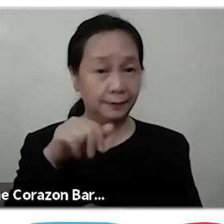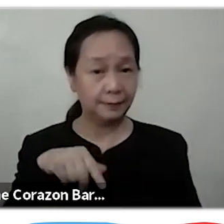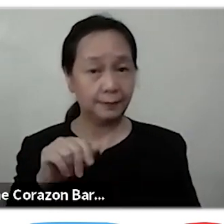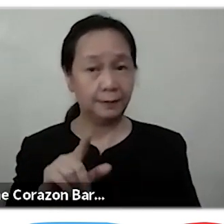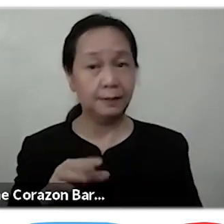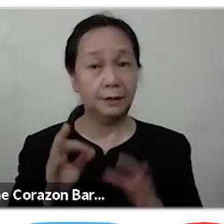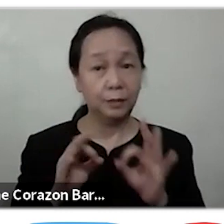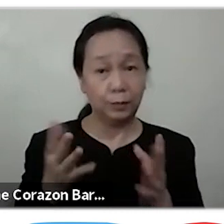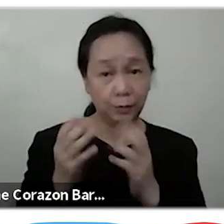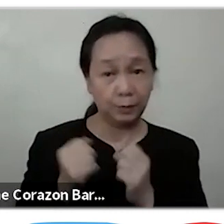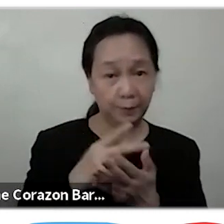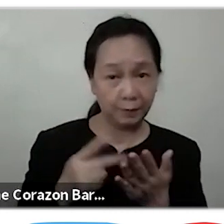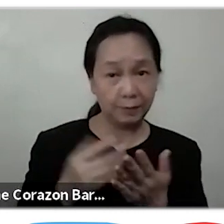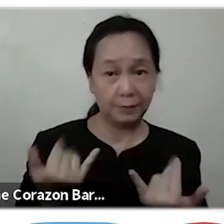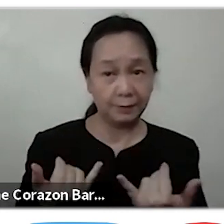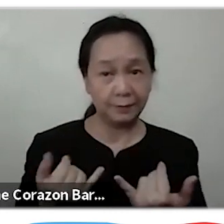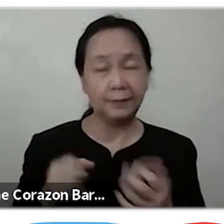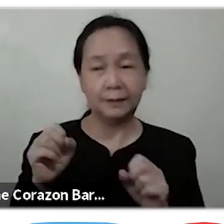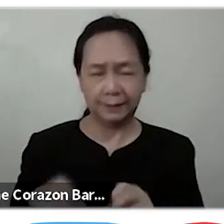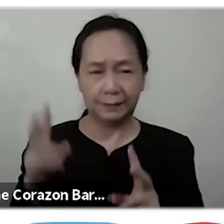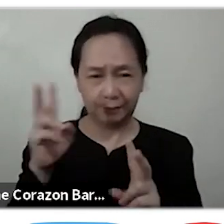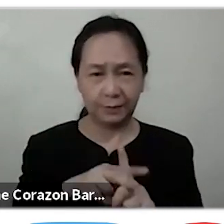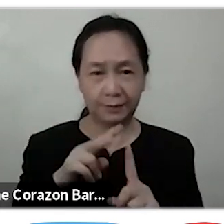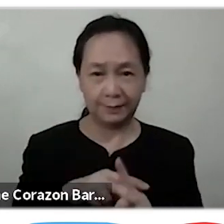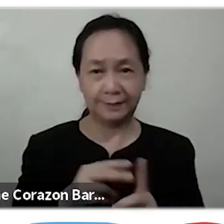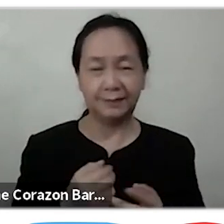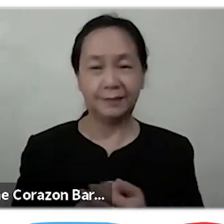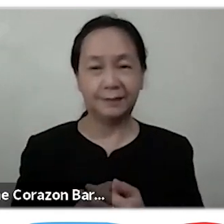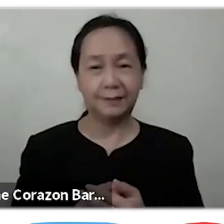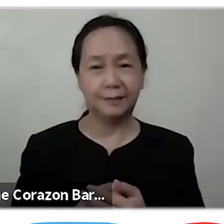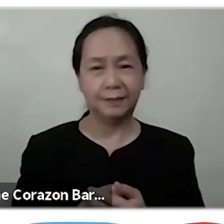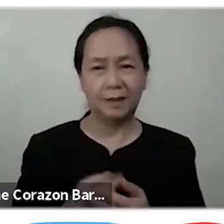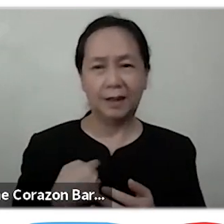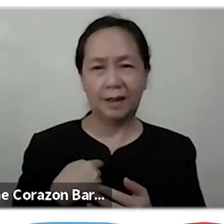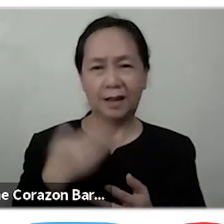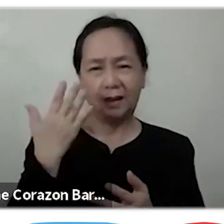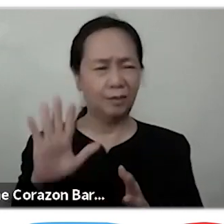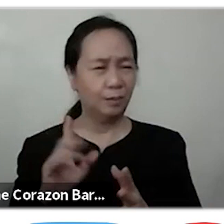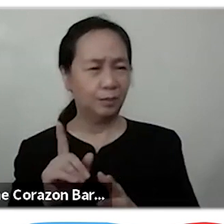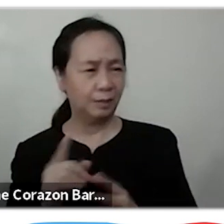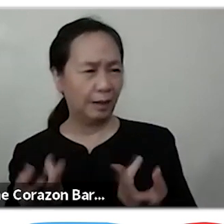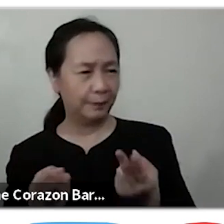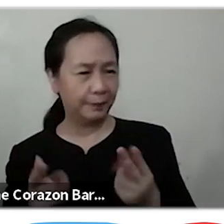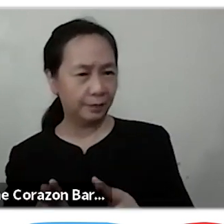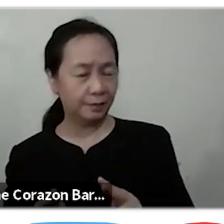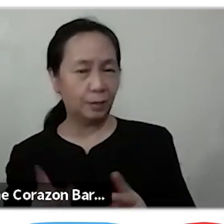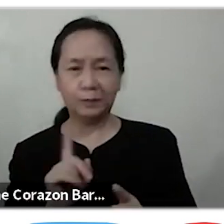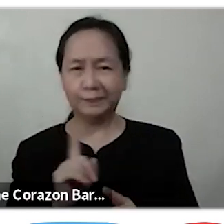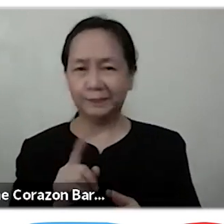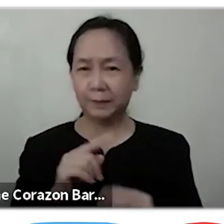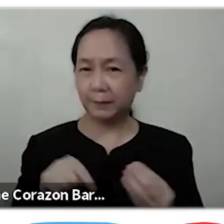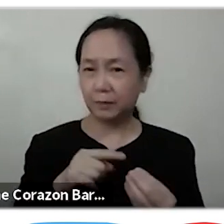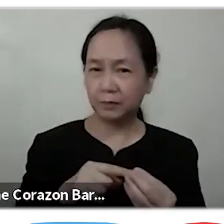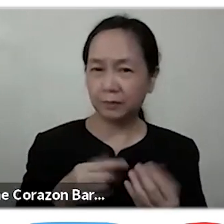want to be the part of it, you can apply. They said something like this. I was unknown about what is going to happen, what was it, and